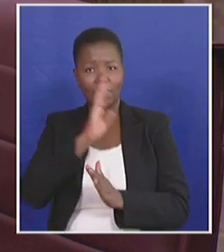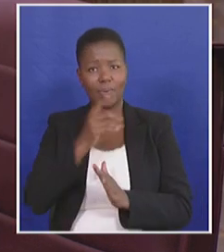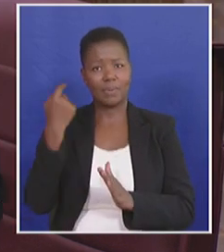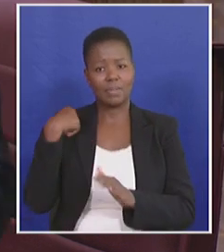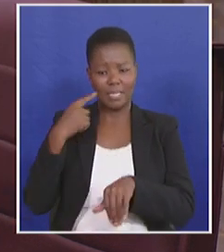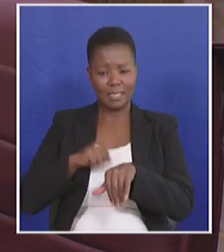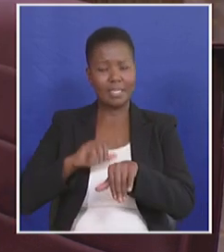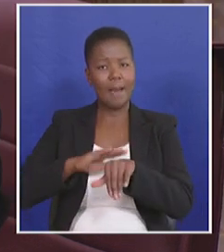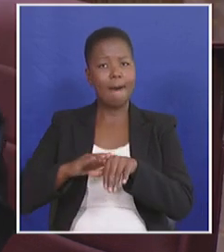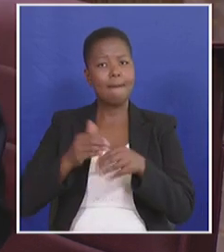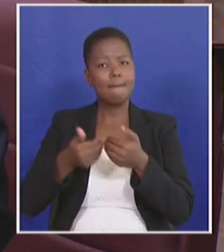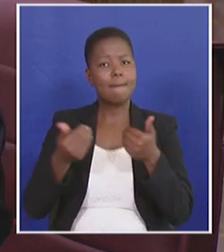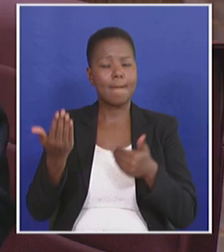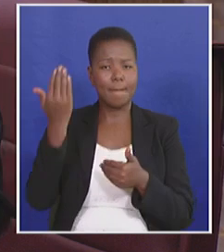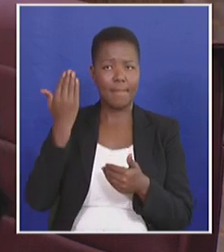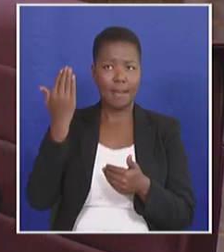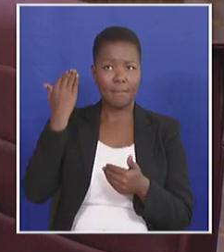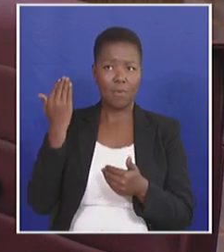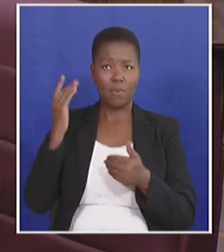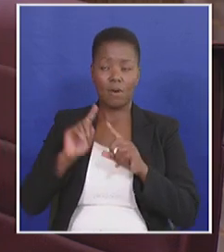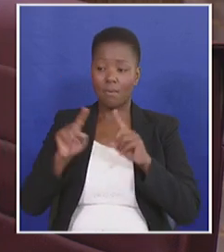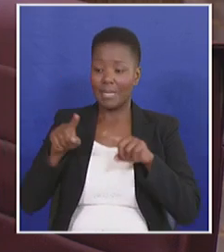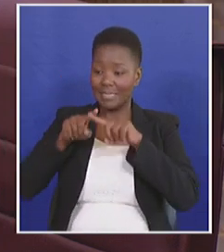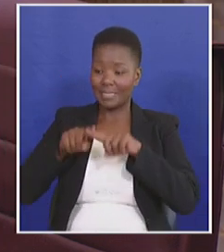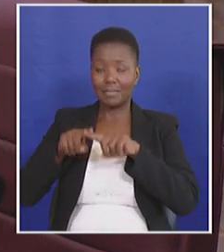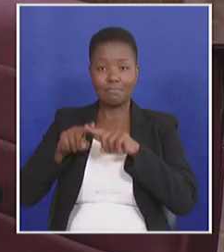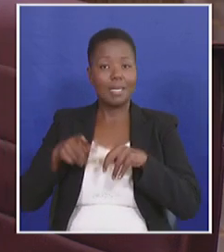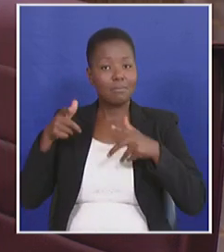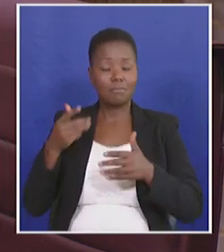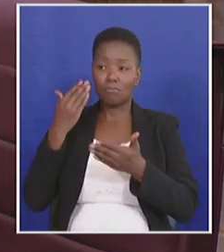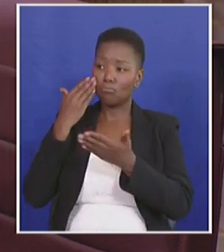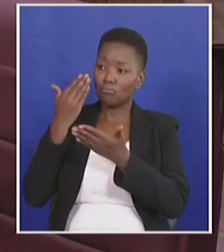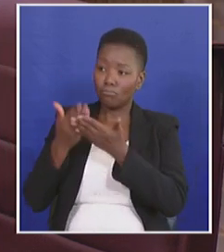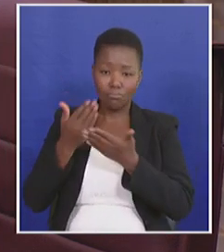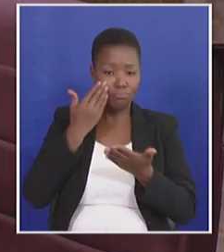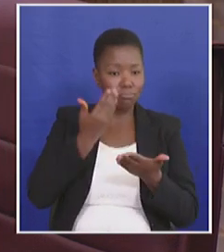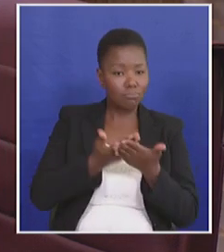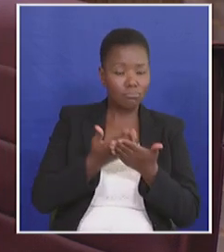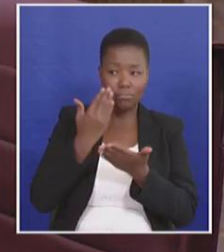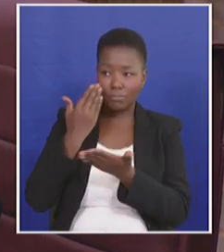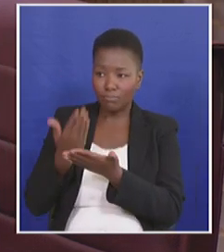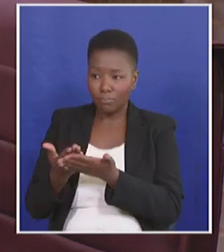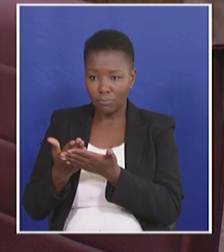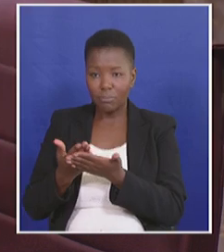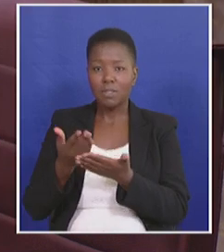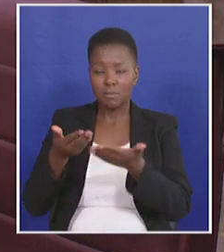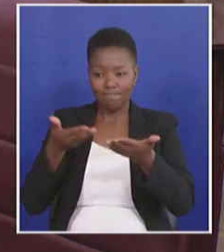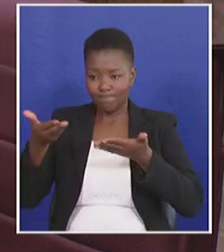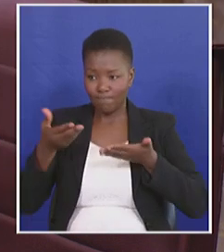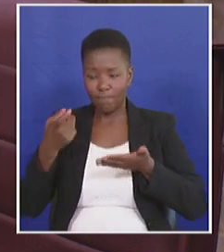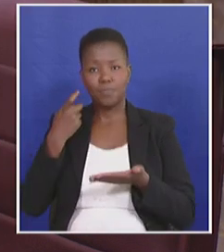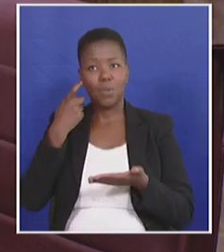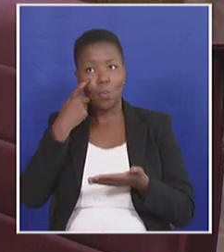people. But everything is dependent on evidence, on people being able to come forward. And that was